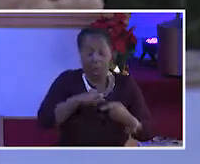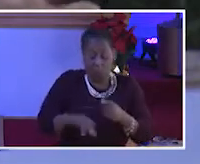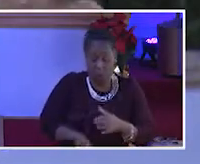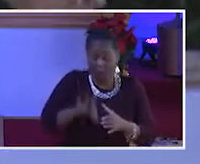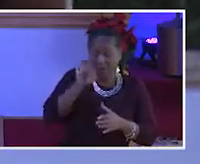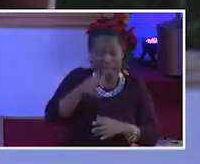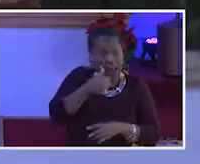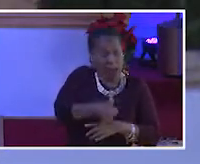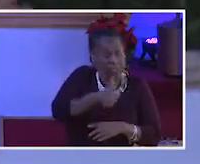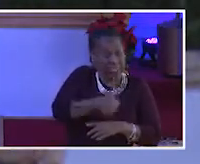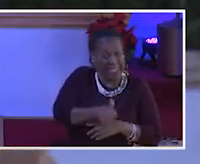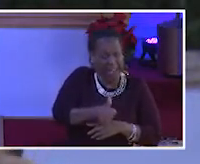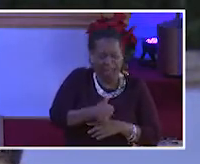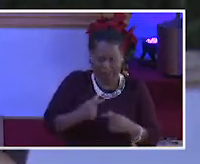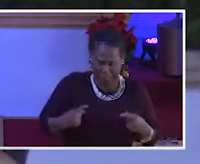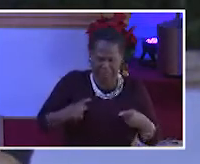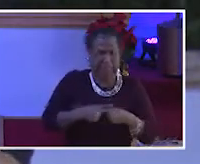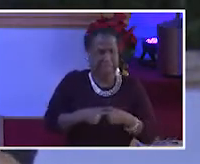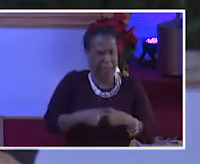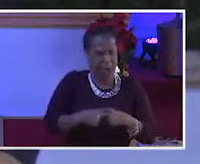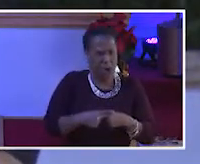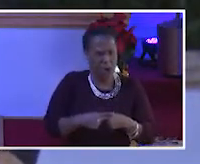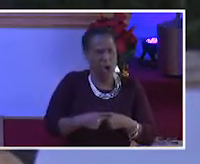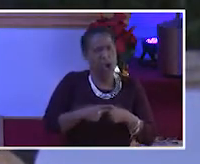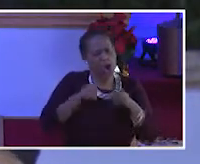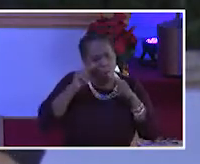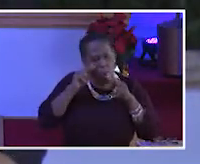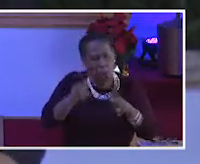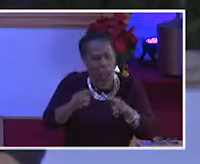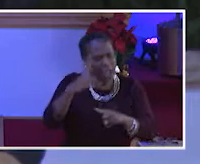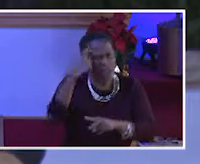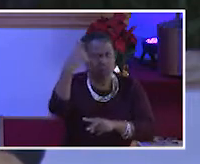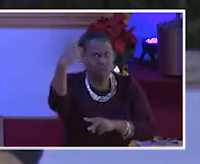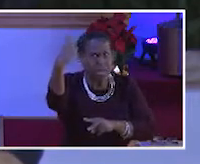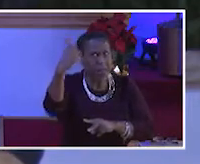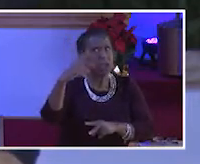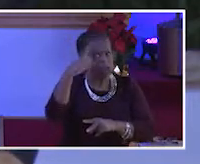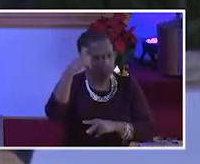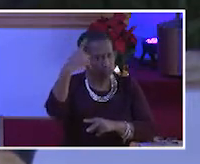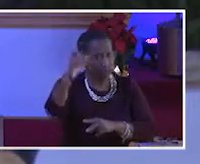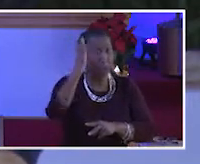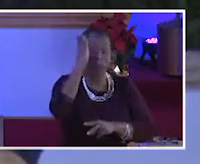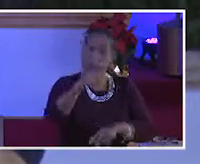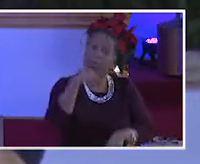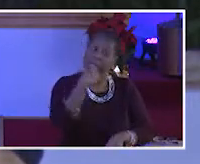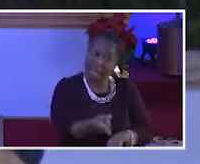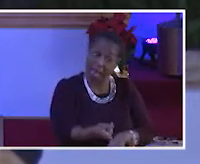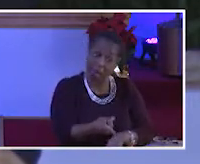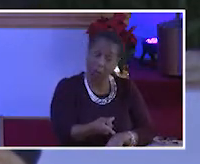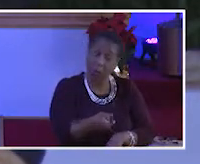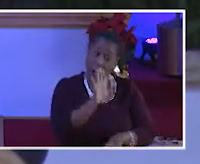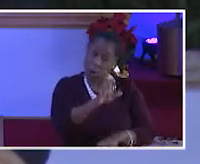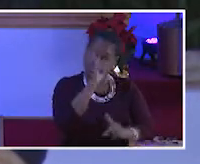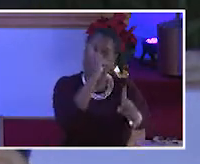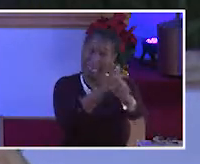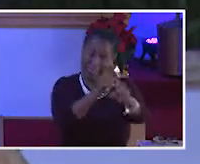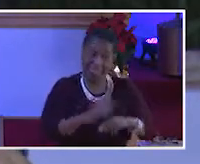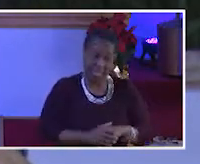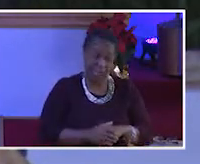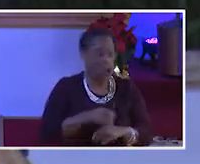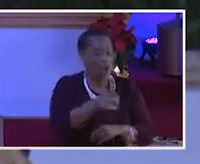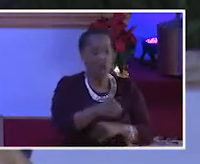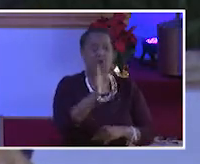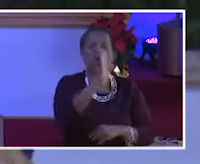find yourself in a dilemma, look at your dreams, because your dreams will tell you your destiny. You